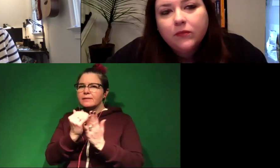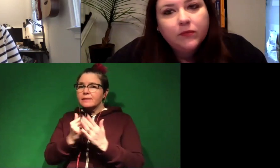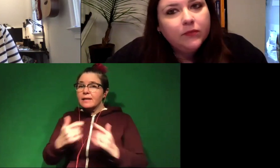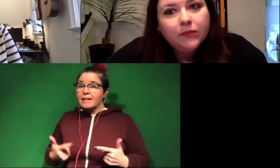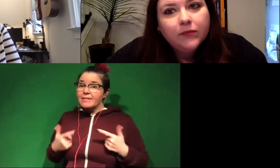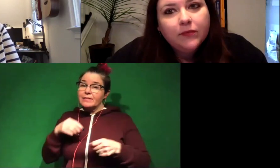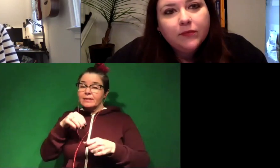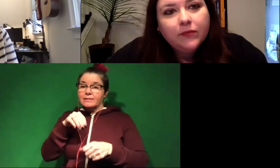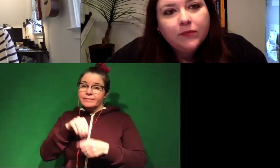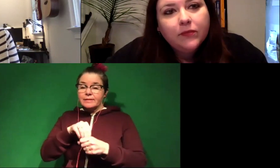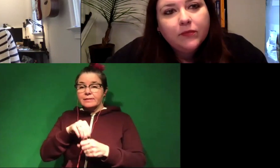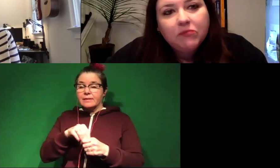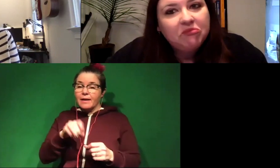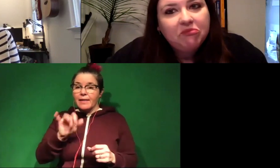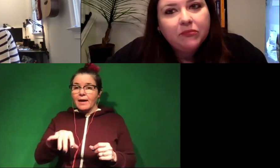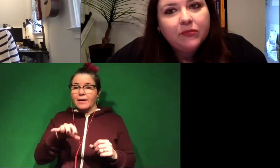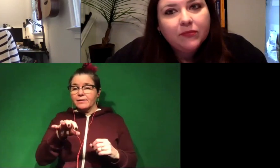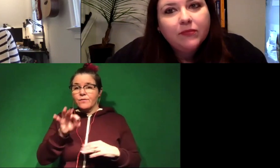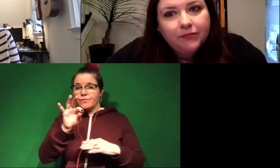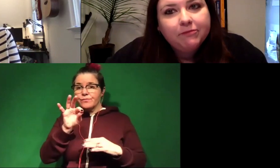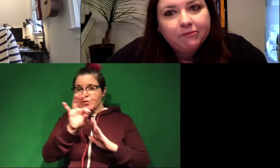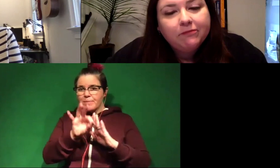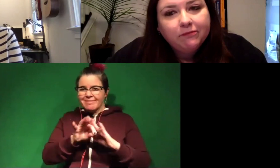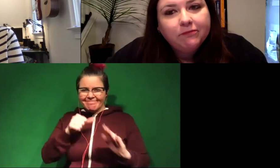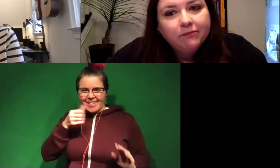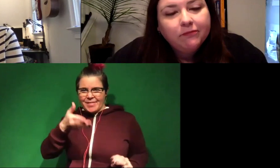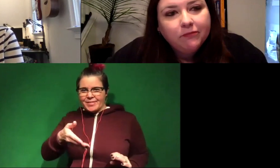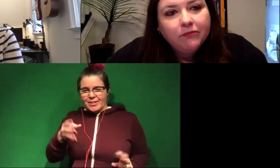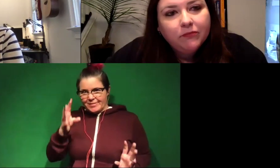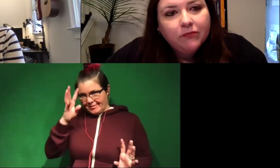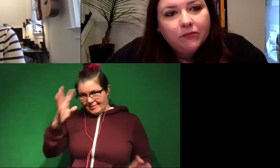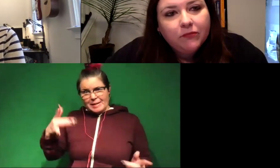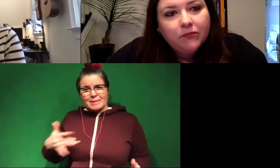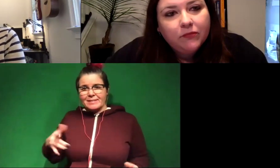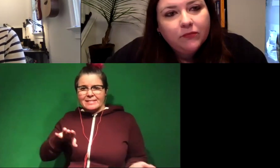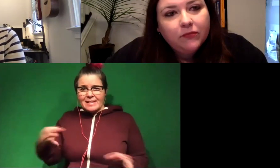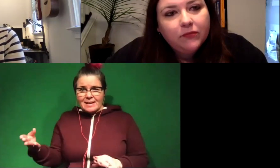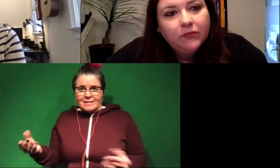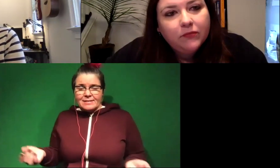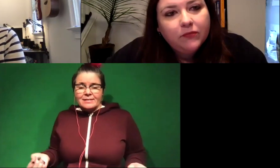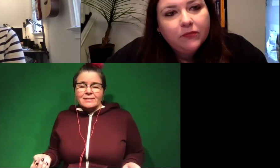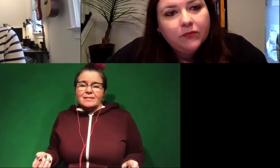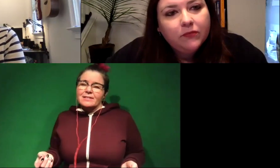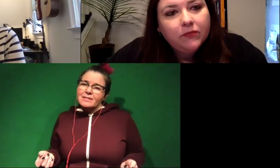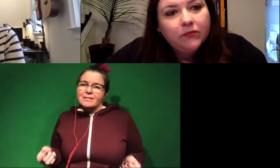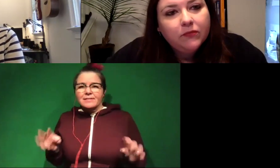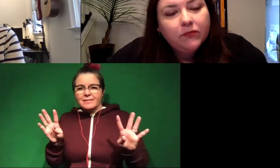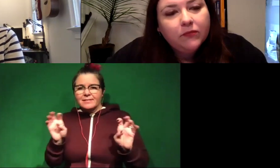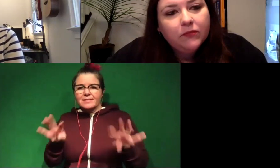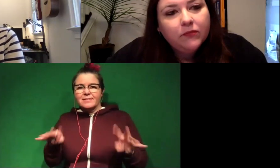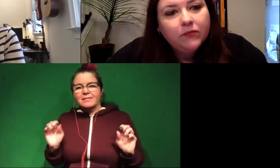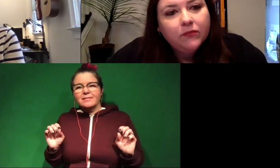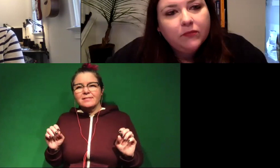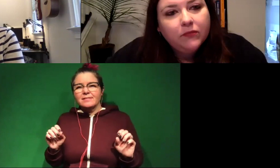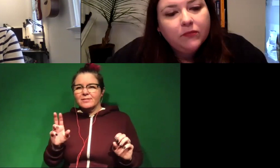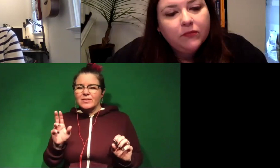your formula are not actually there, and they're often dead. So it's still a very